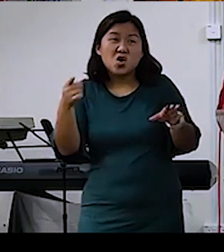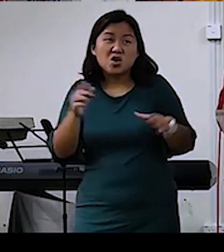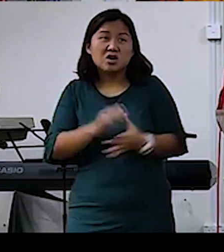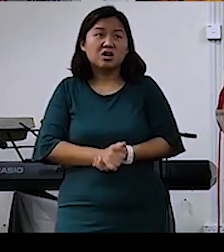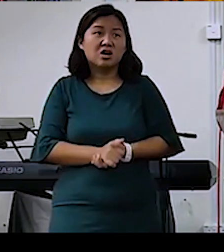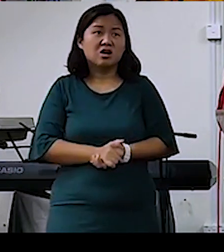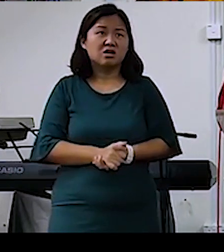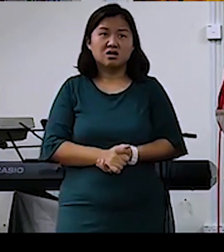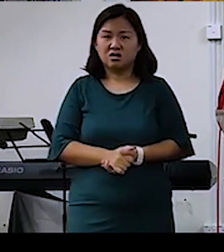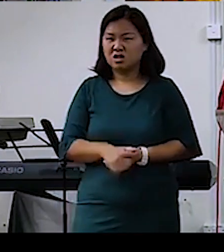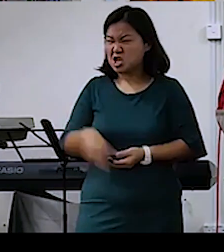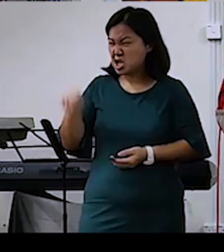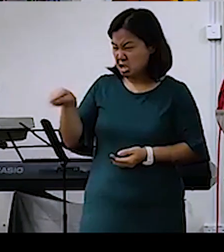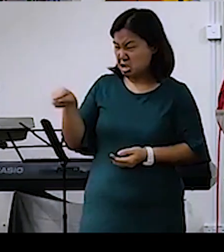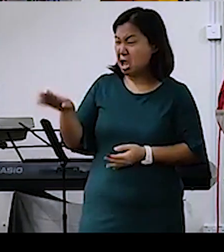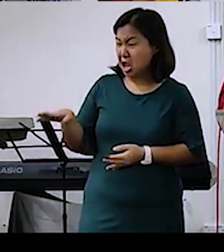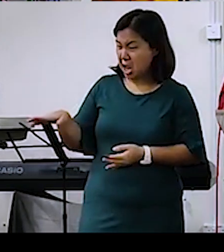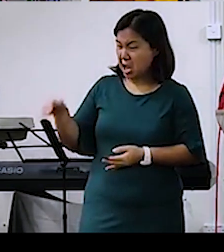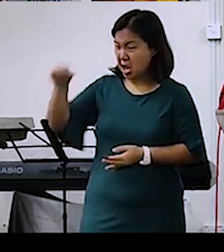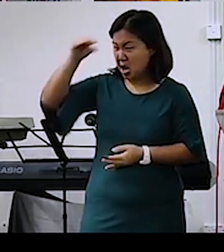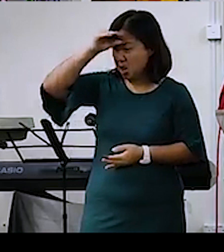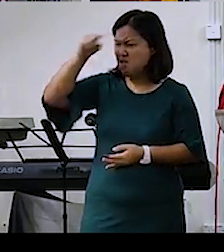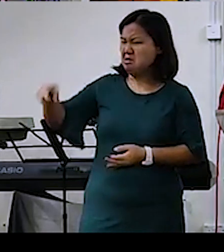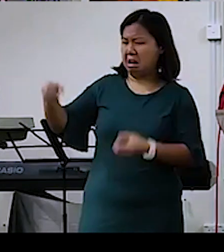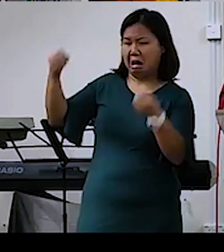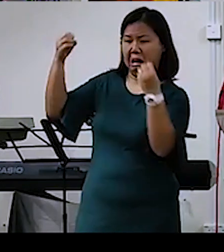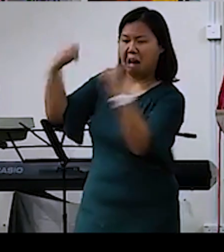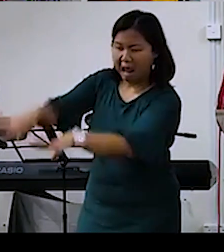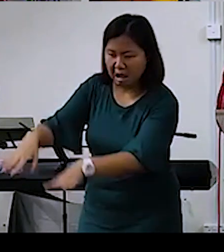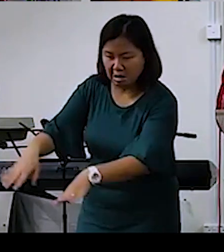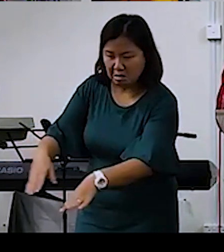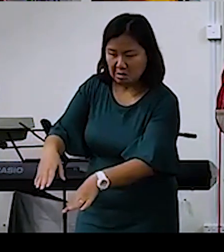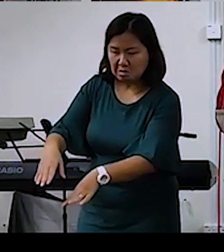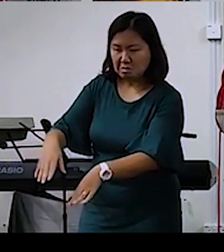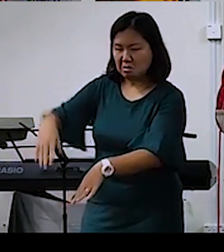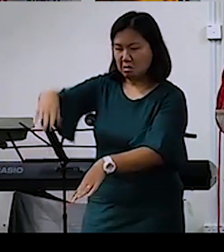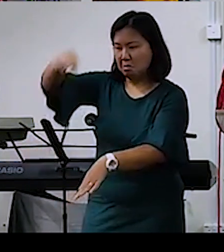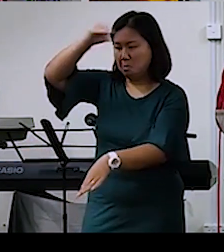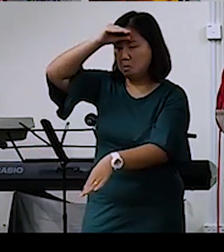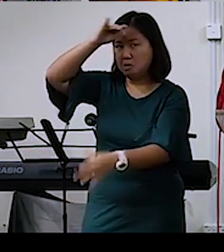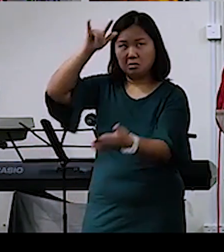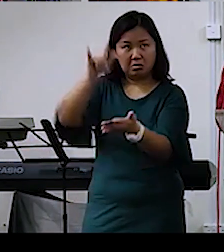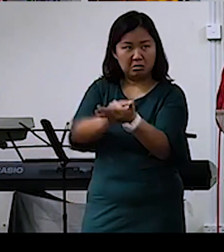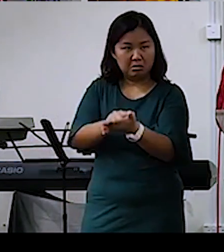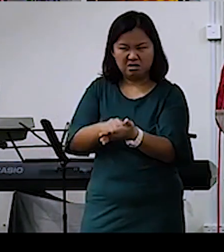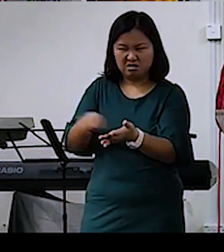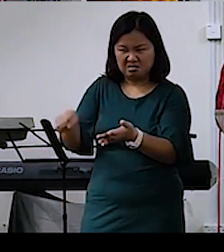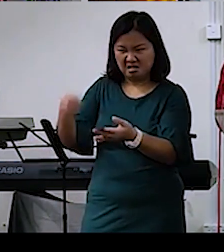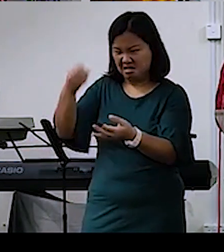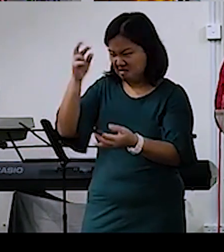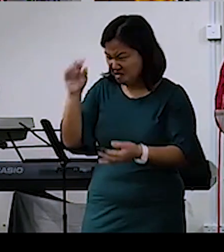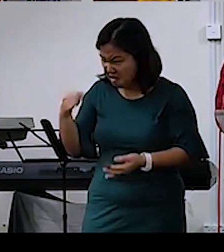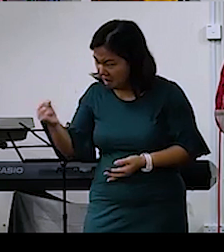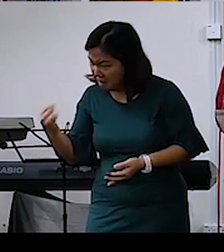misbehaving. You're a lousy boy. You're never going to be somebody great if you don't change. That's announcing rubbish. So begin